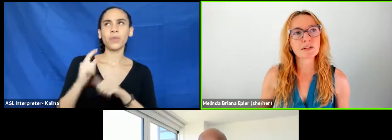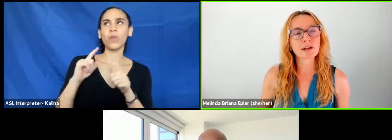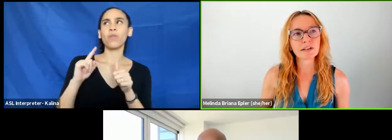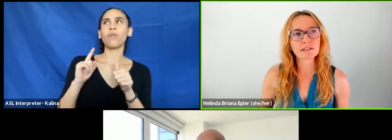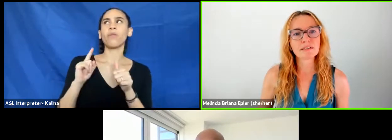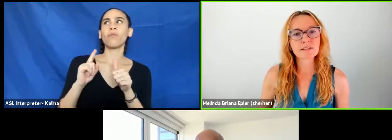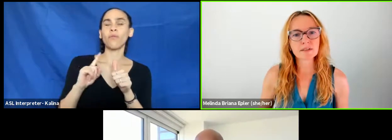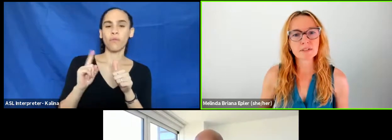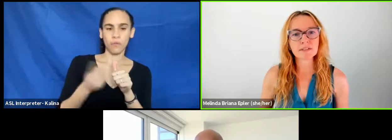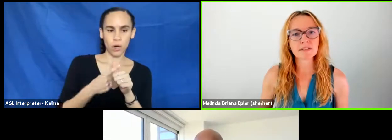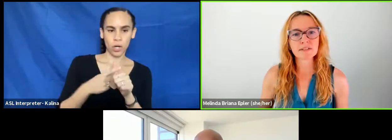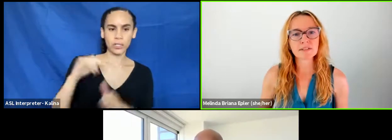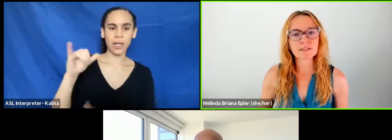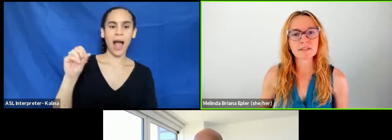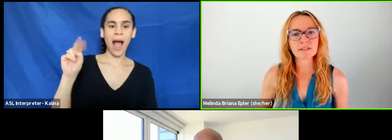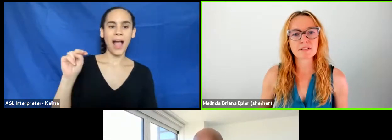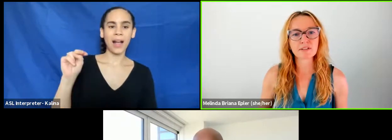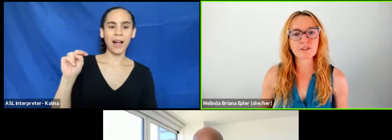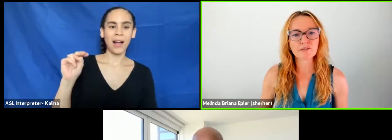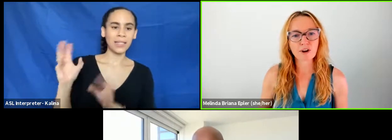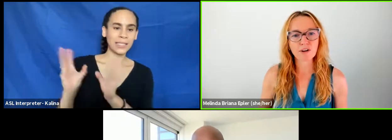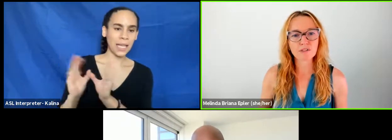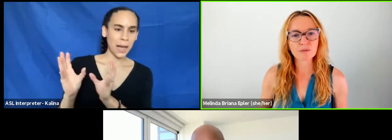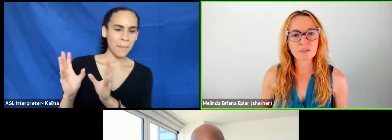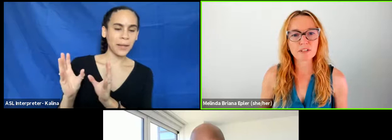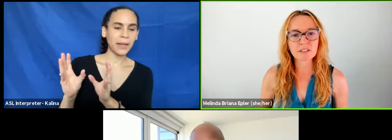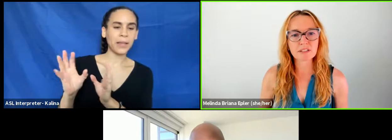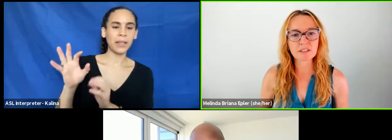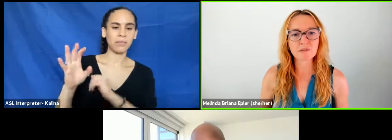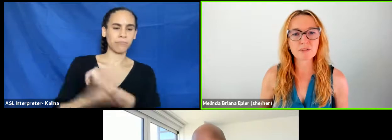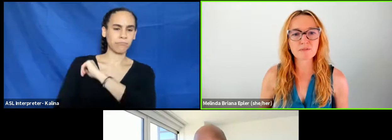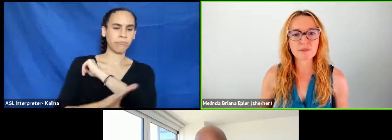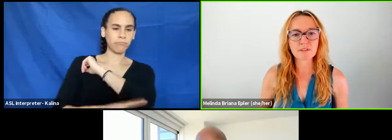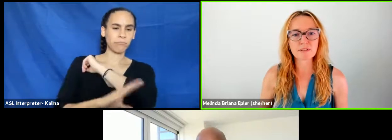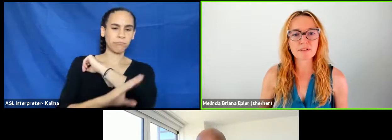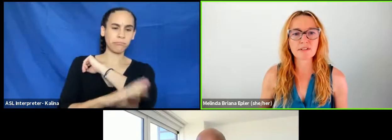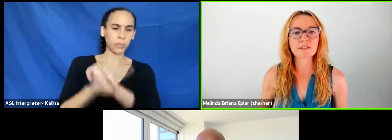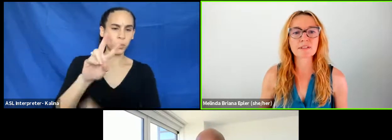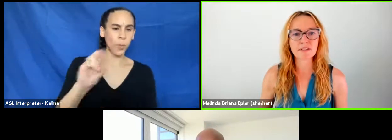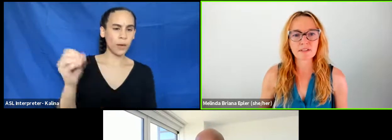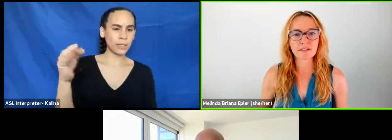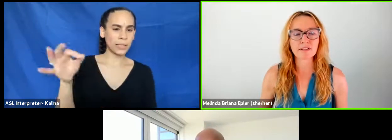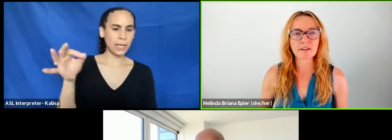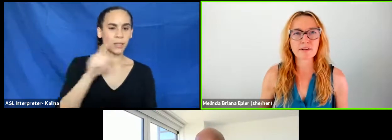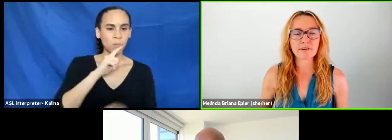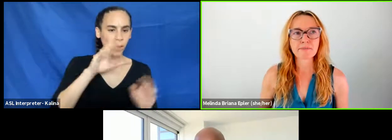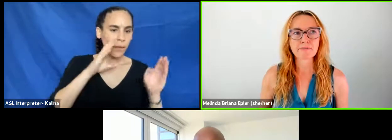first Icon Summit in the fall of 2019 to really focus on